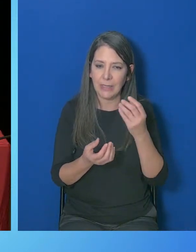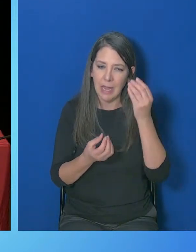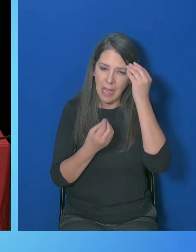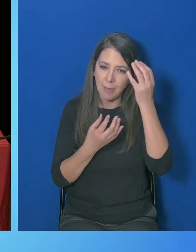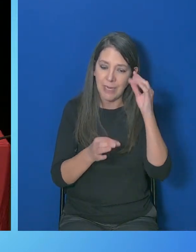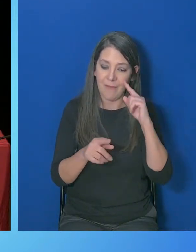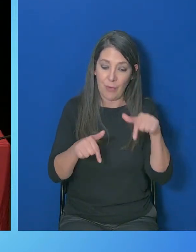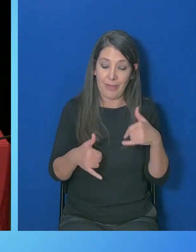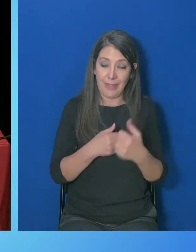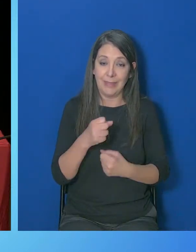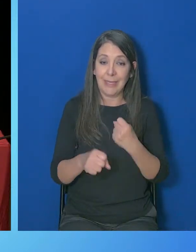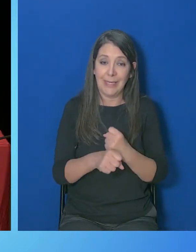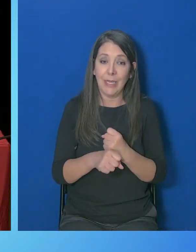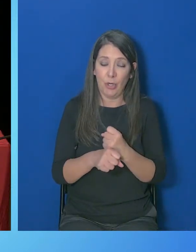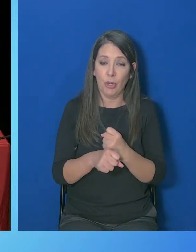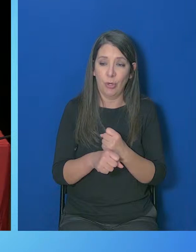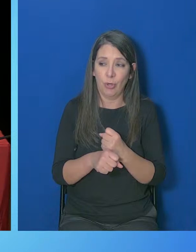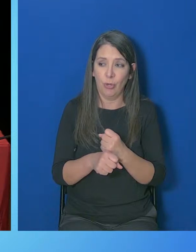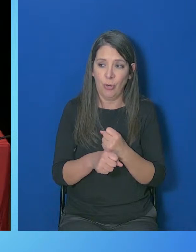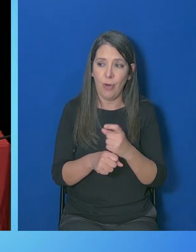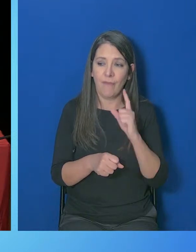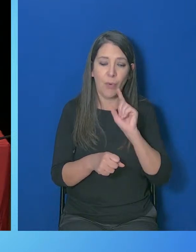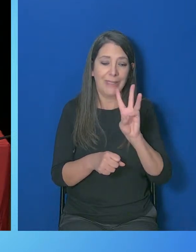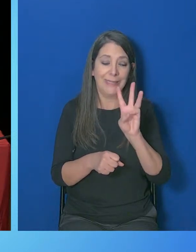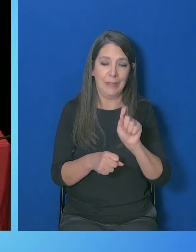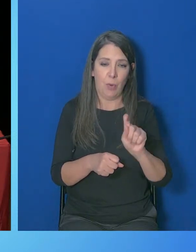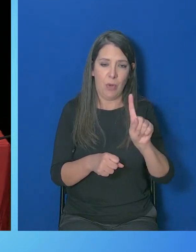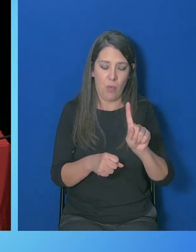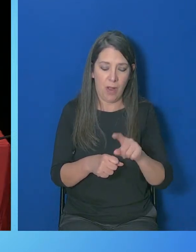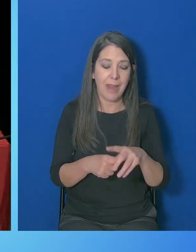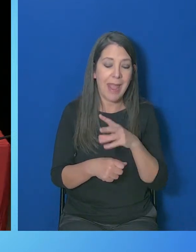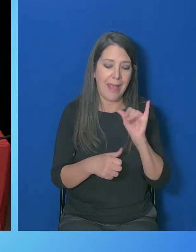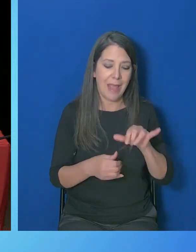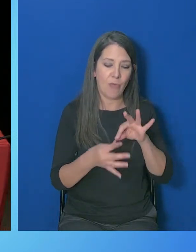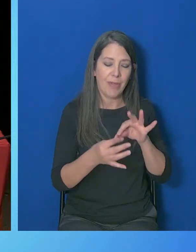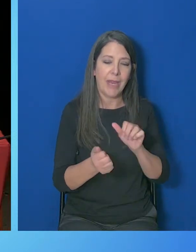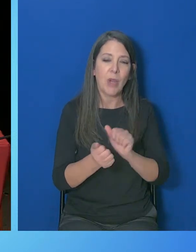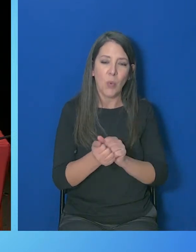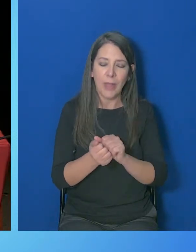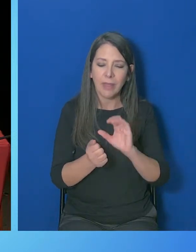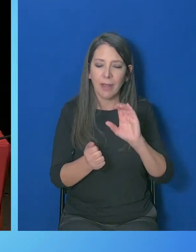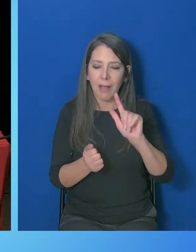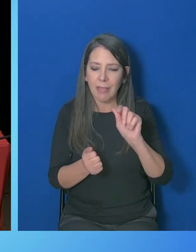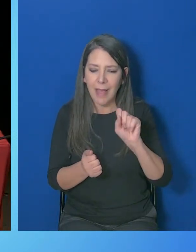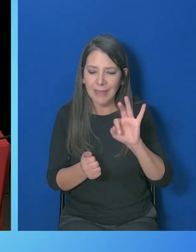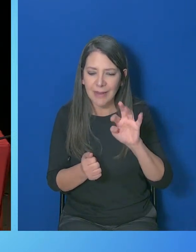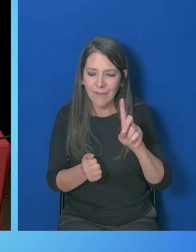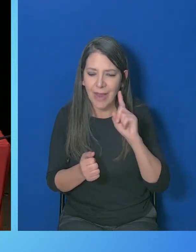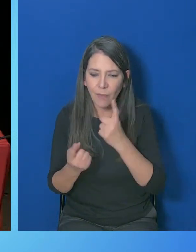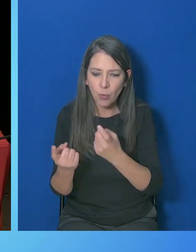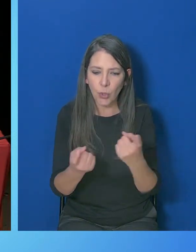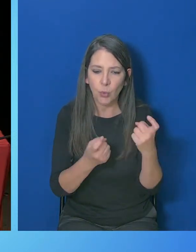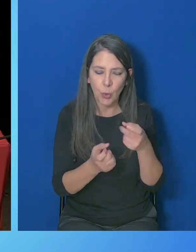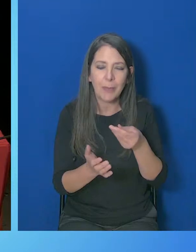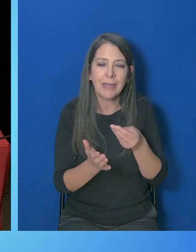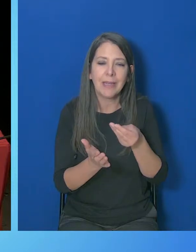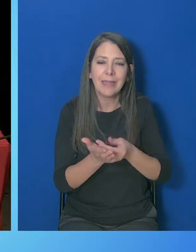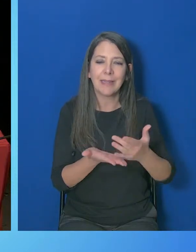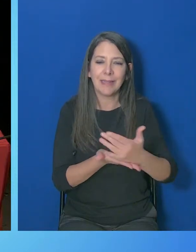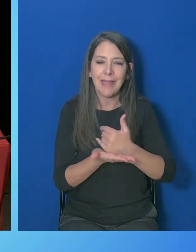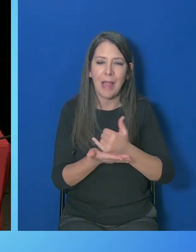current year. And the first is related to the classified specialist recruitment salary